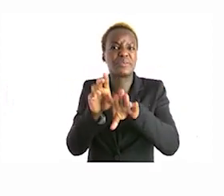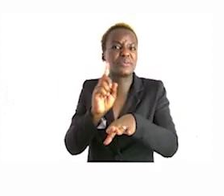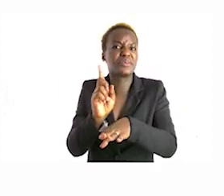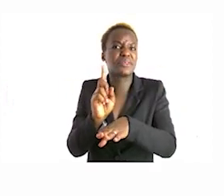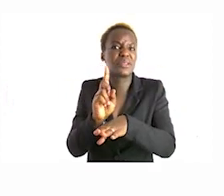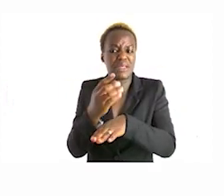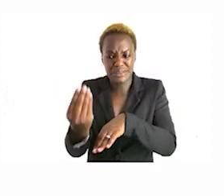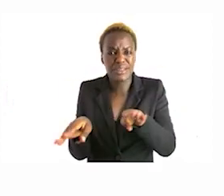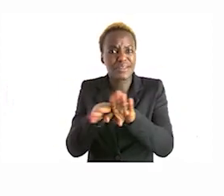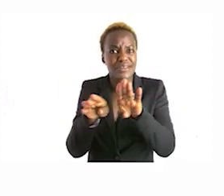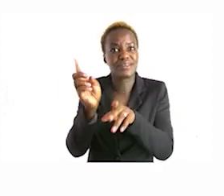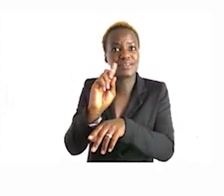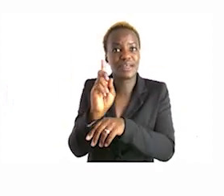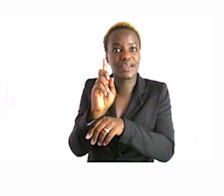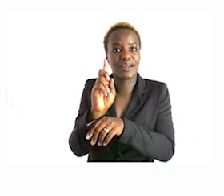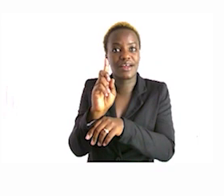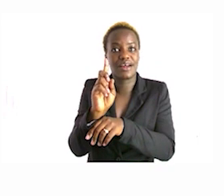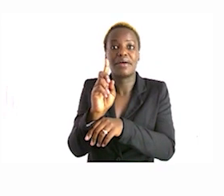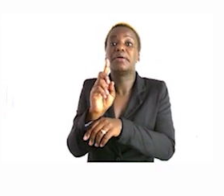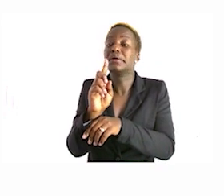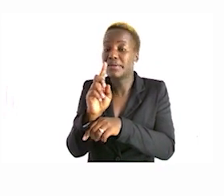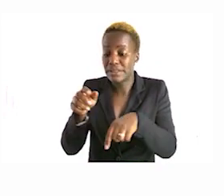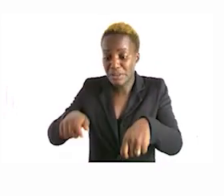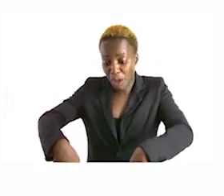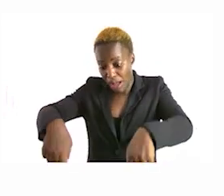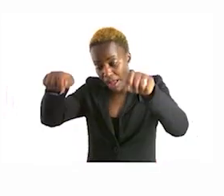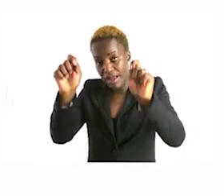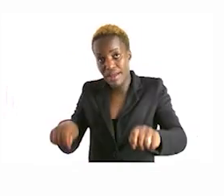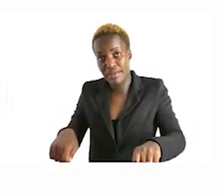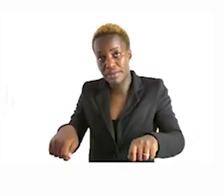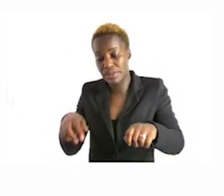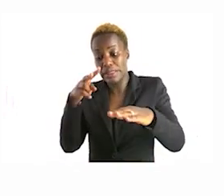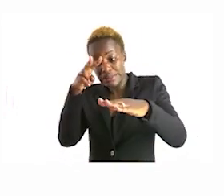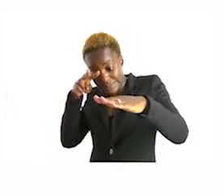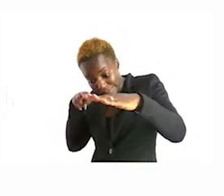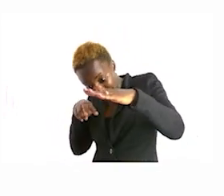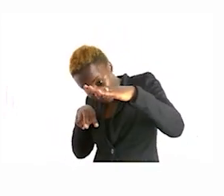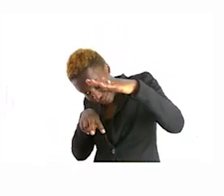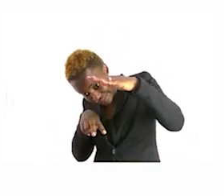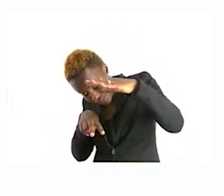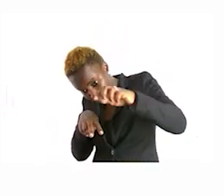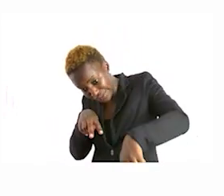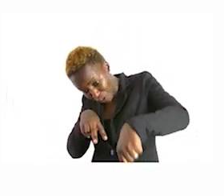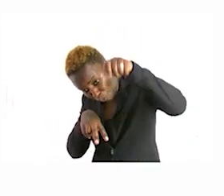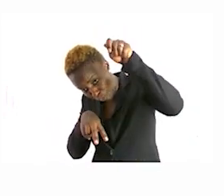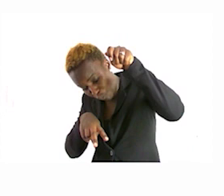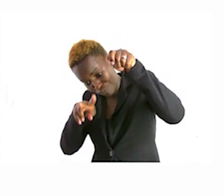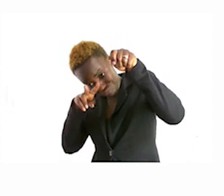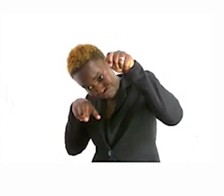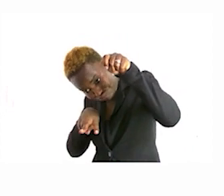is the child doing? There's a child, the blanket, and the dog. So he's looking under